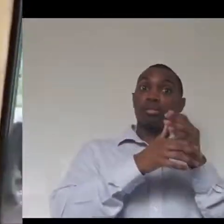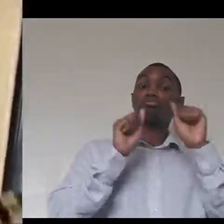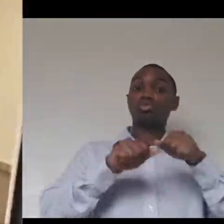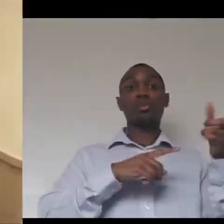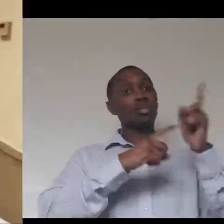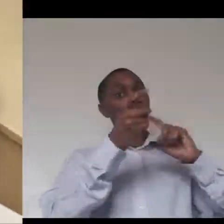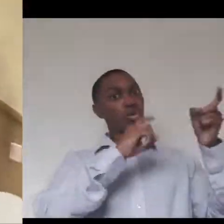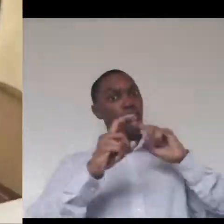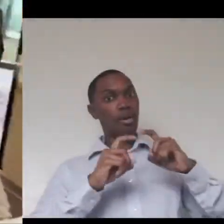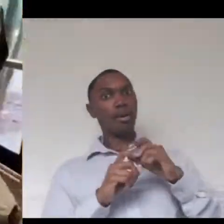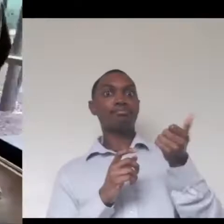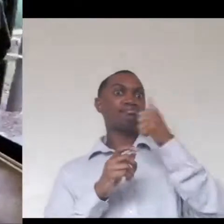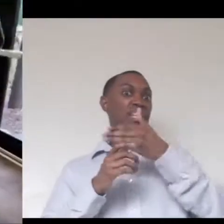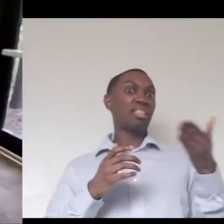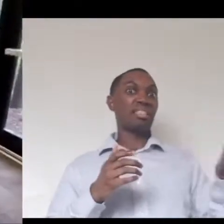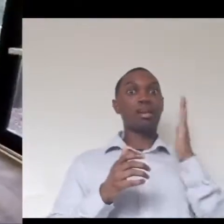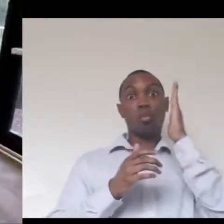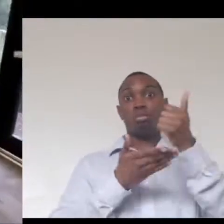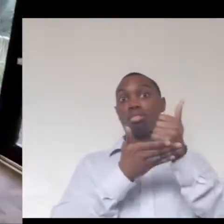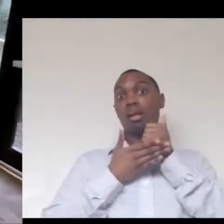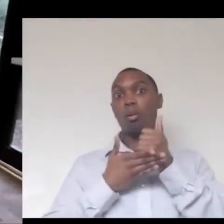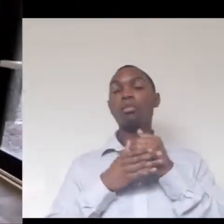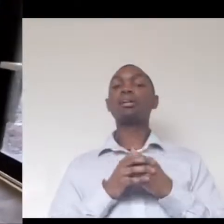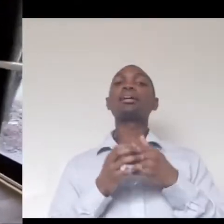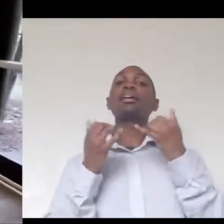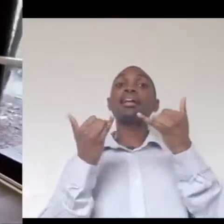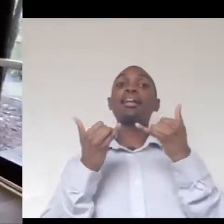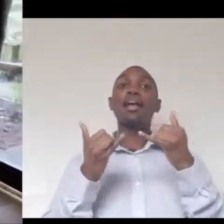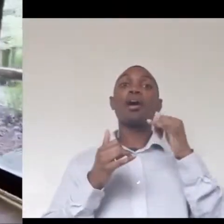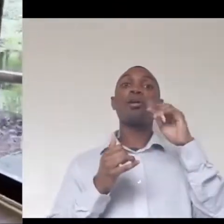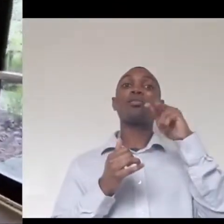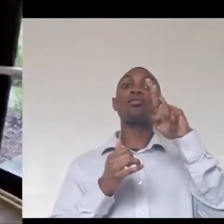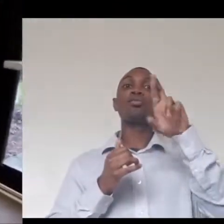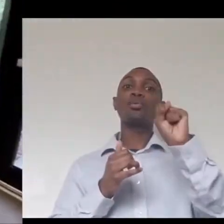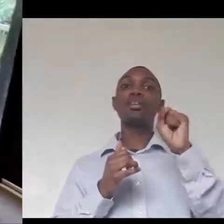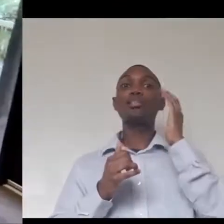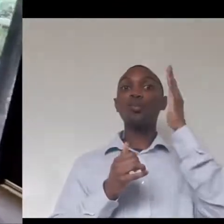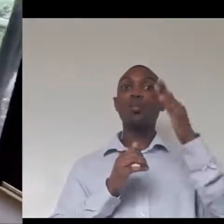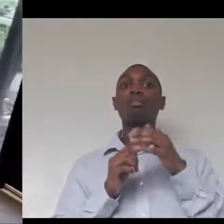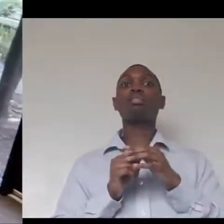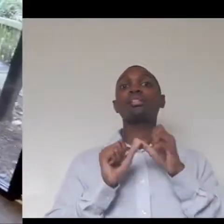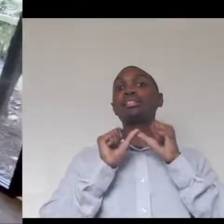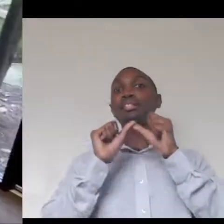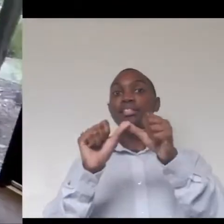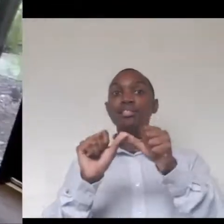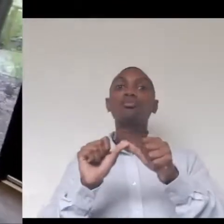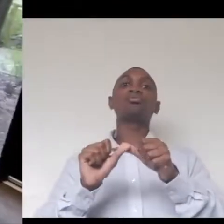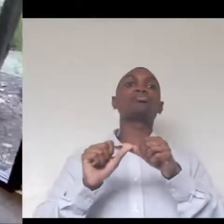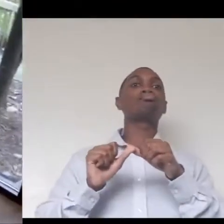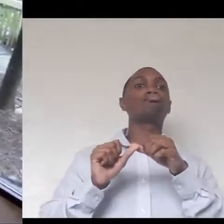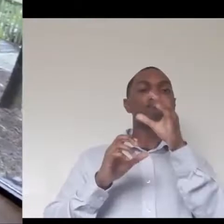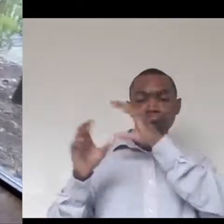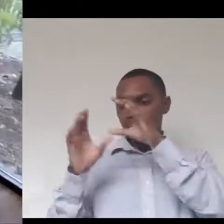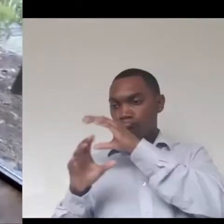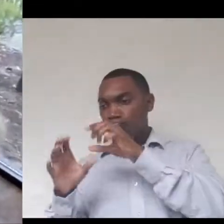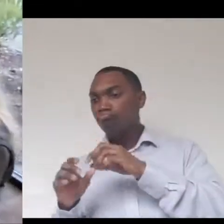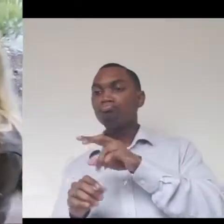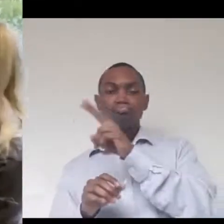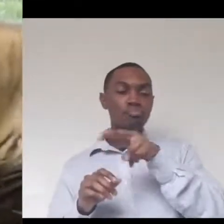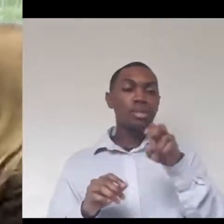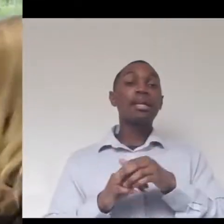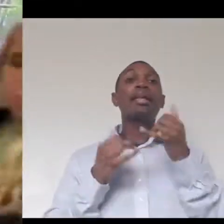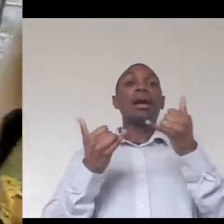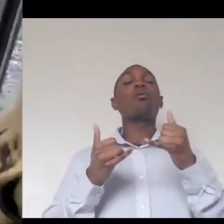as well. All right, Kris is going to keep exploring around here. But, you know, there's something that's really cool about ambassador